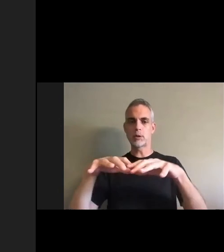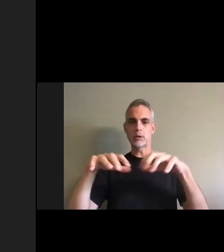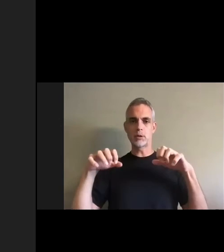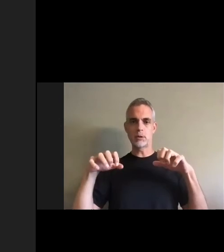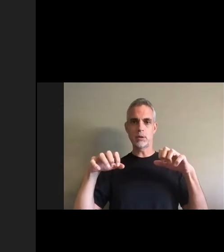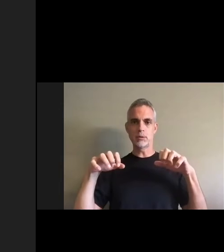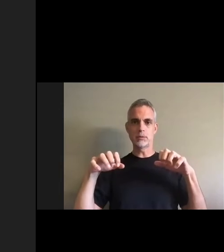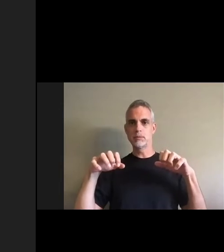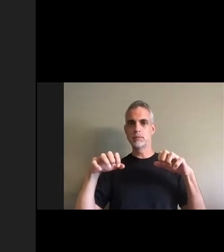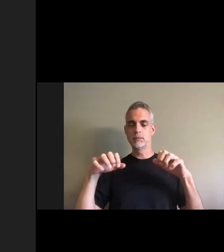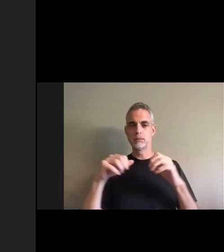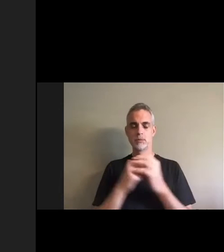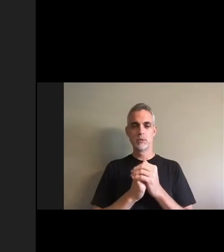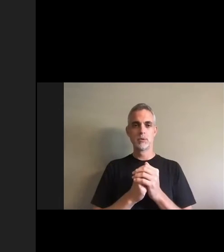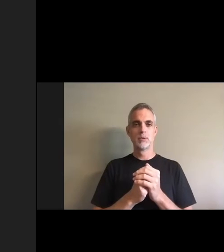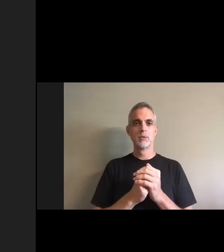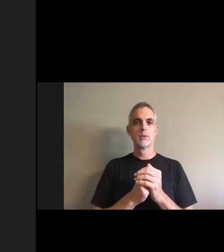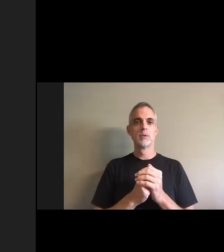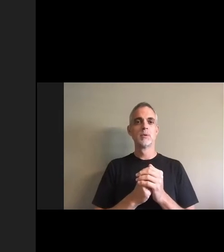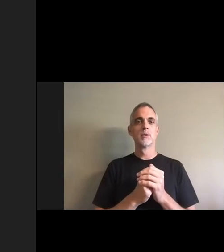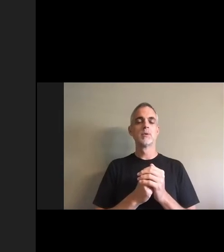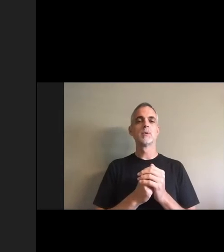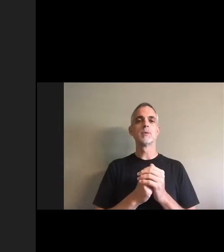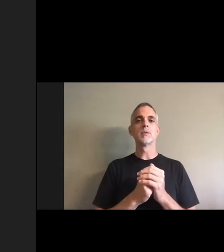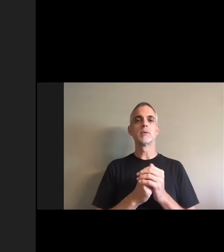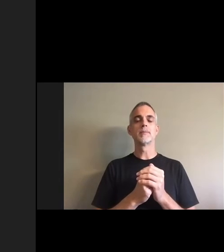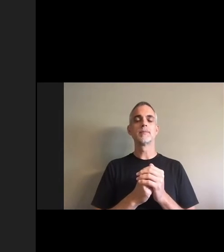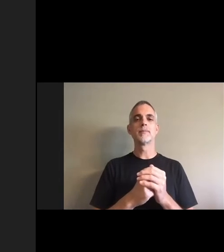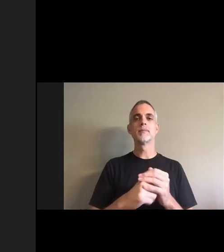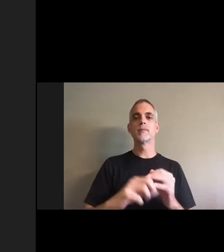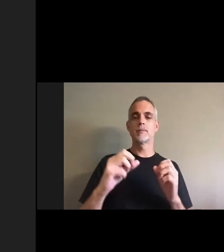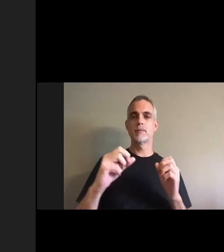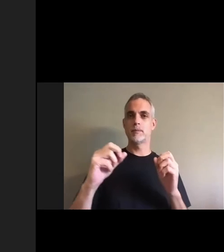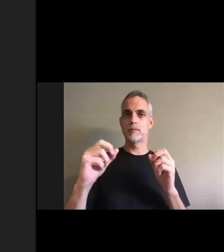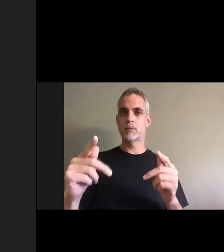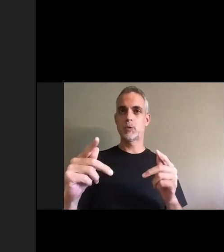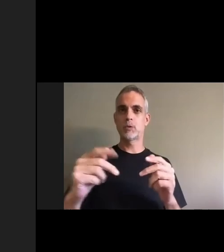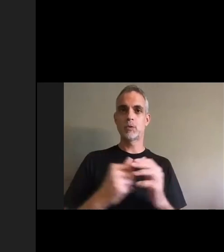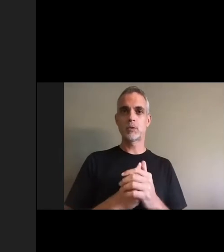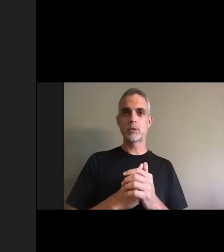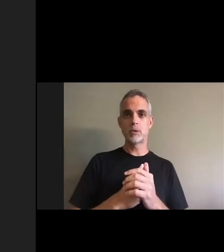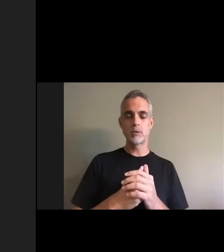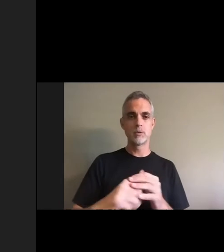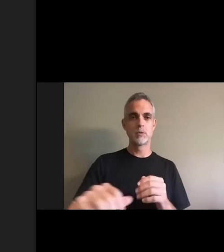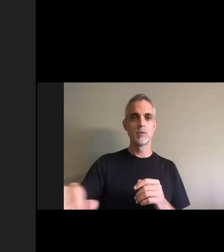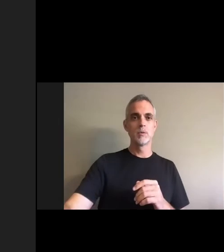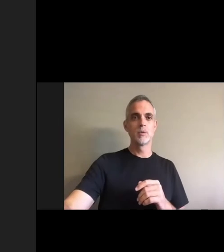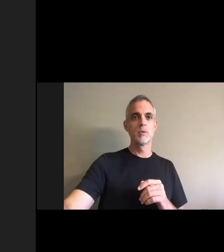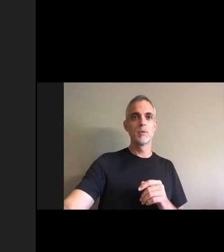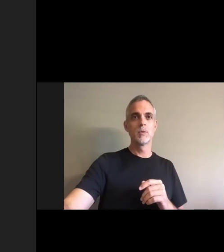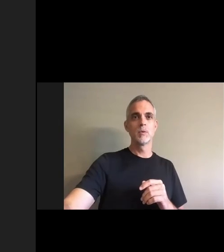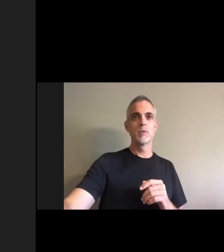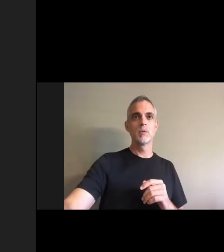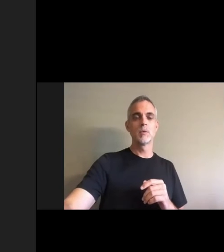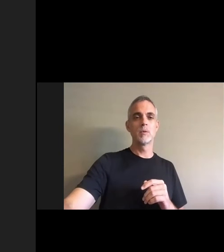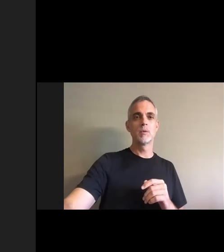we're trying to interact with the audience and not the interpreter. So don't ask questions to the interpreter that you could be